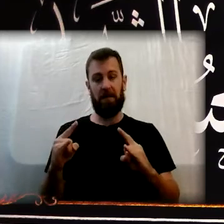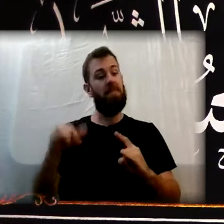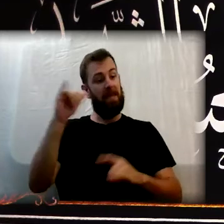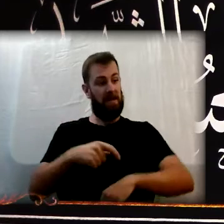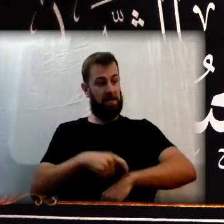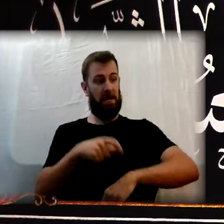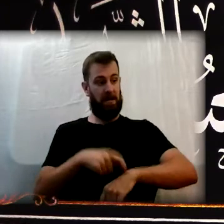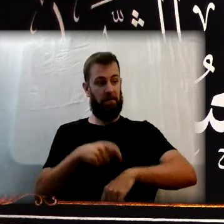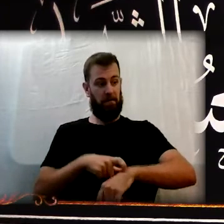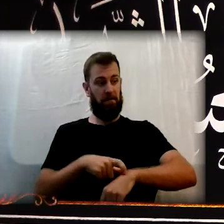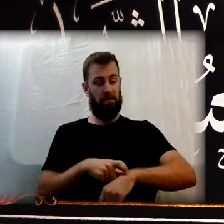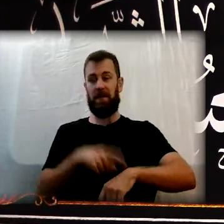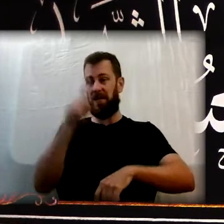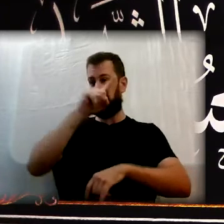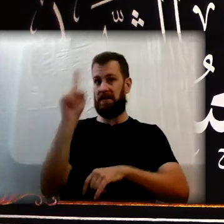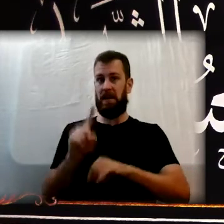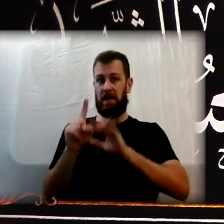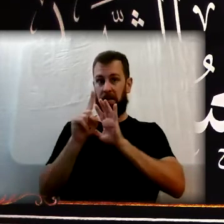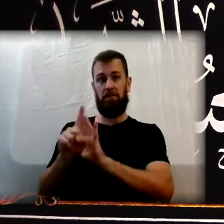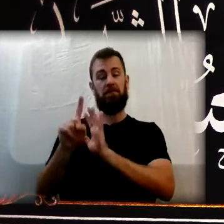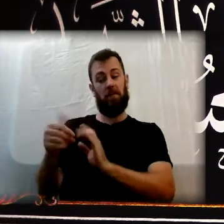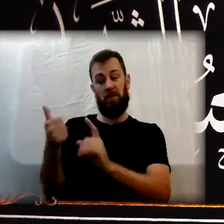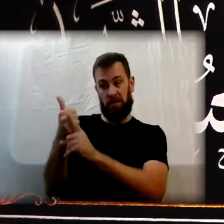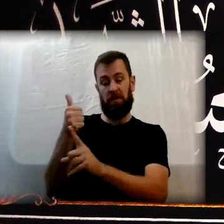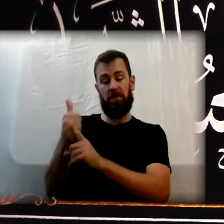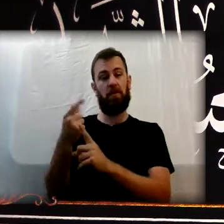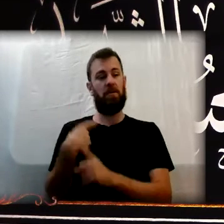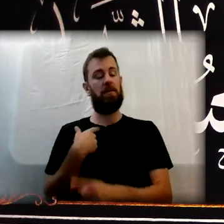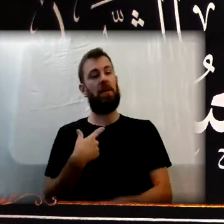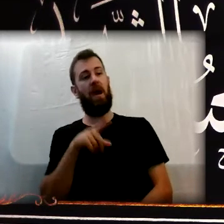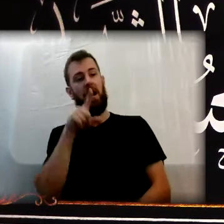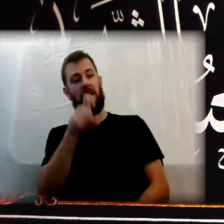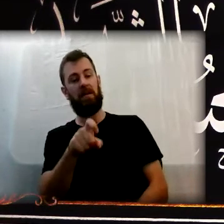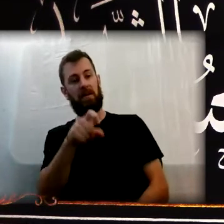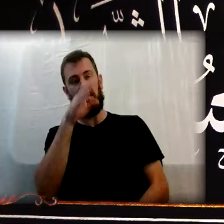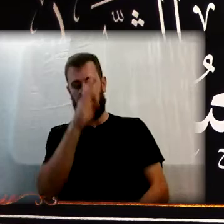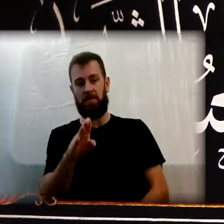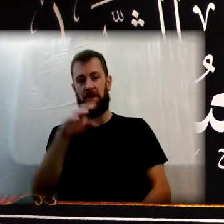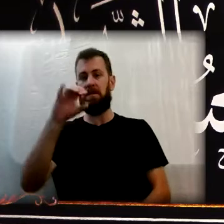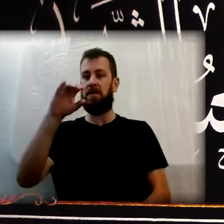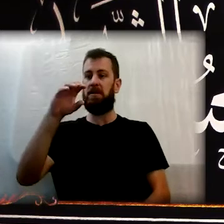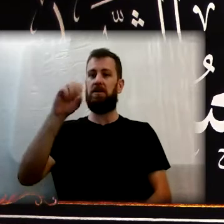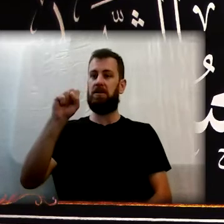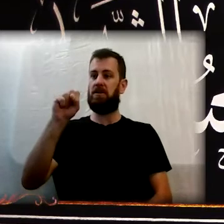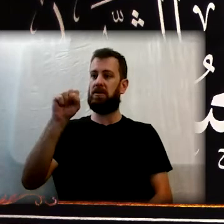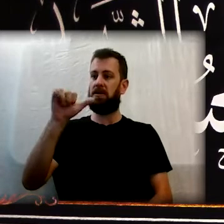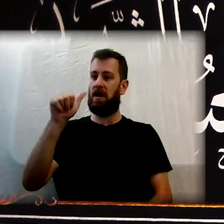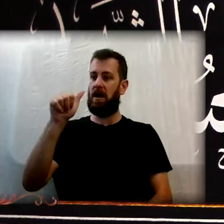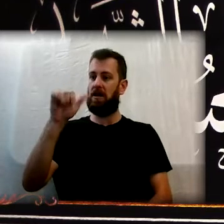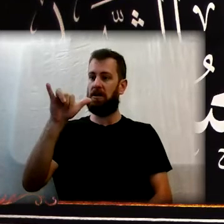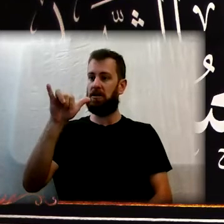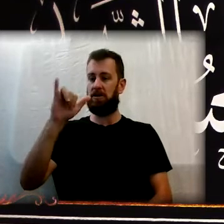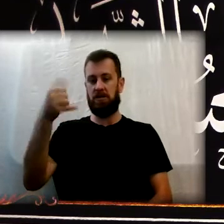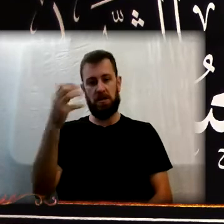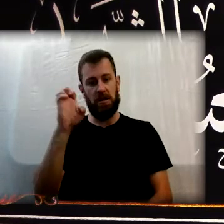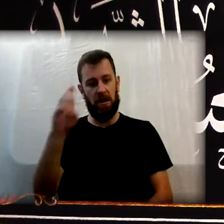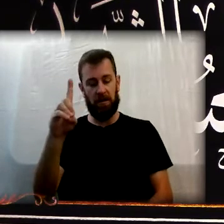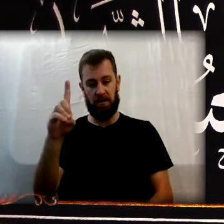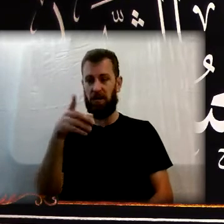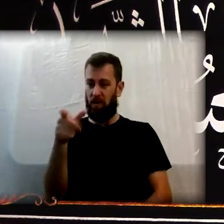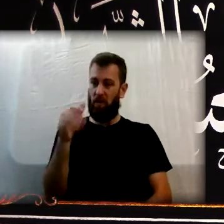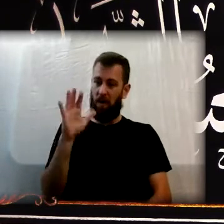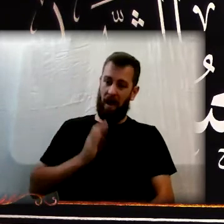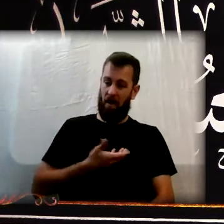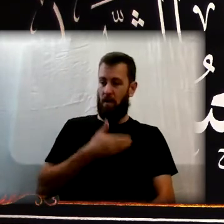that moment, Zainab alayhi salam asked Imam Sajjad, "You are the Imam of our